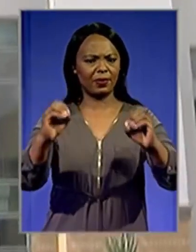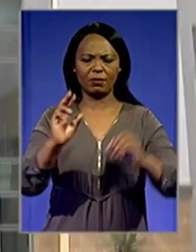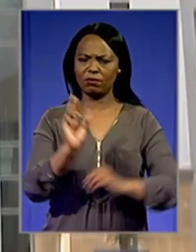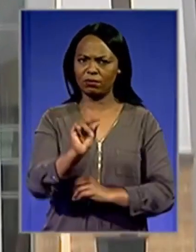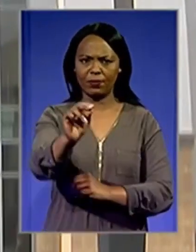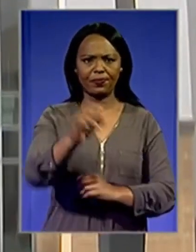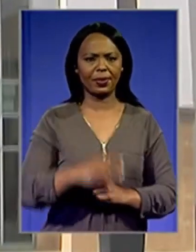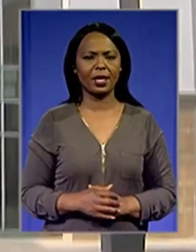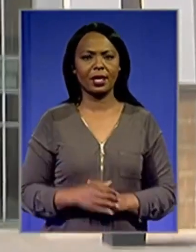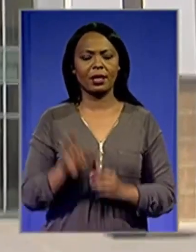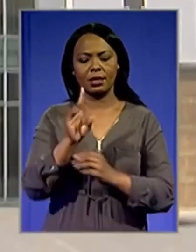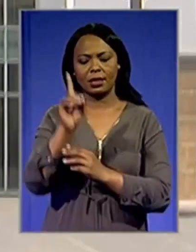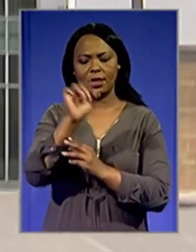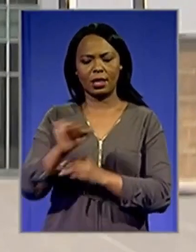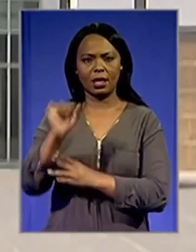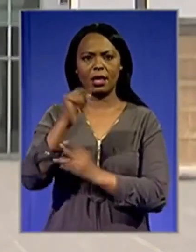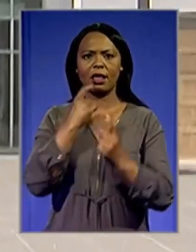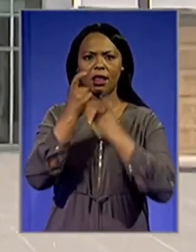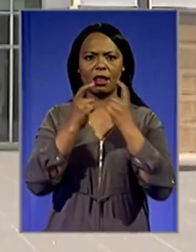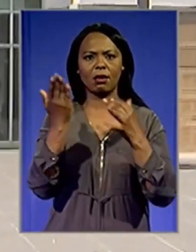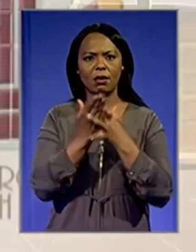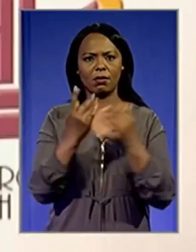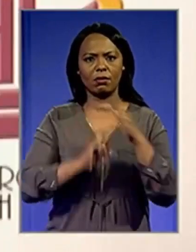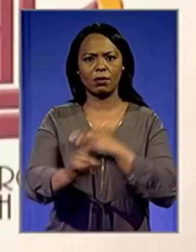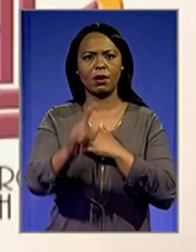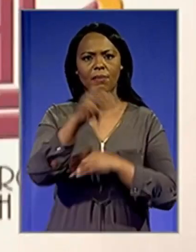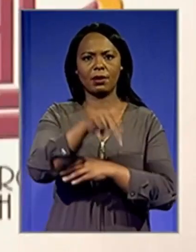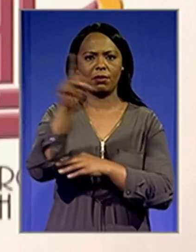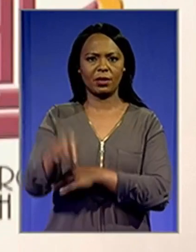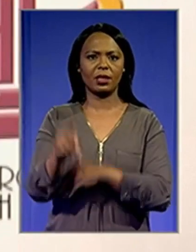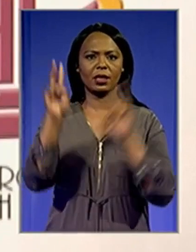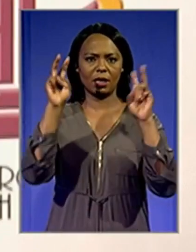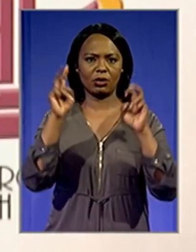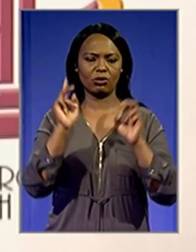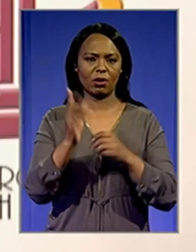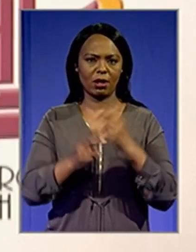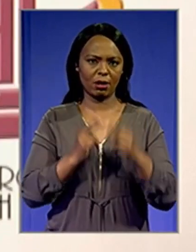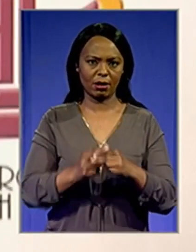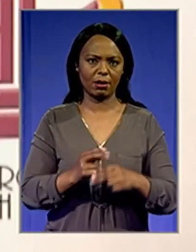le itsisitse gape fa le tlhatlhetse kgetse ya ngongorego le kantoro ya mosireletsi wa setšhaba.